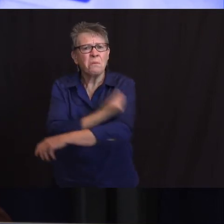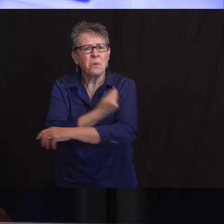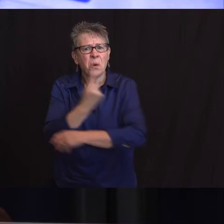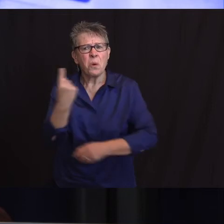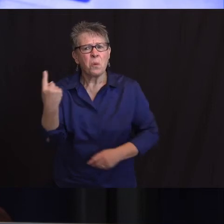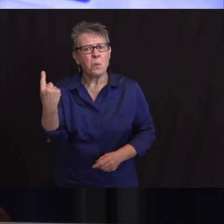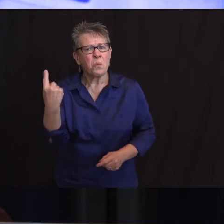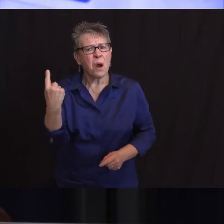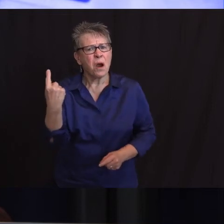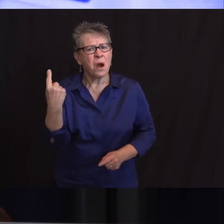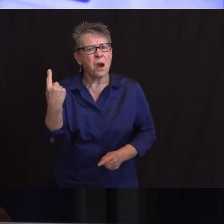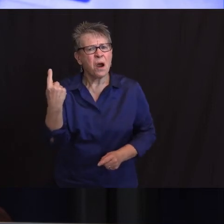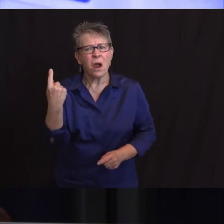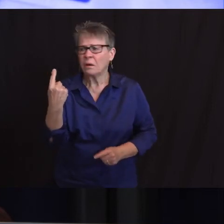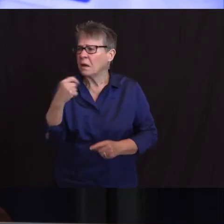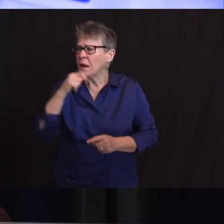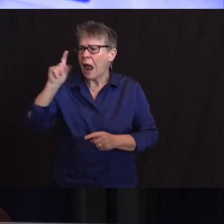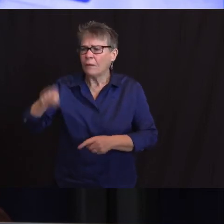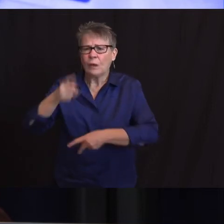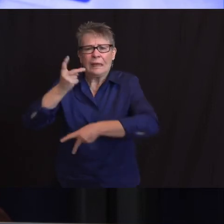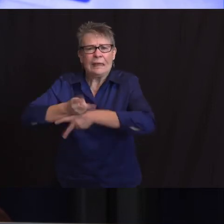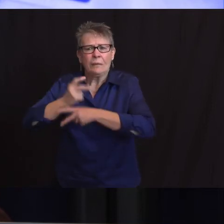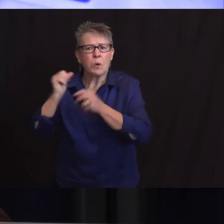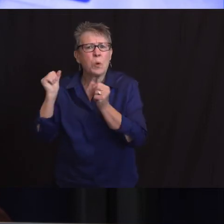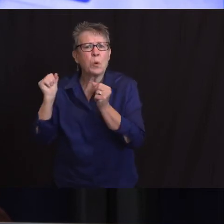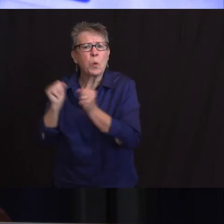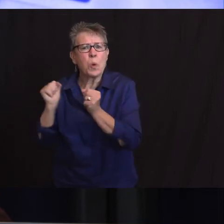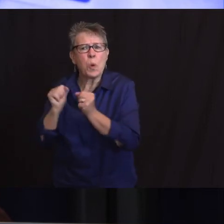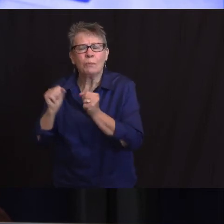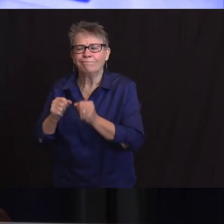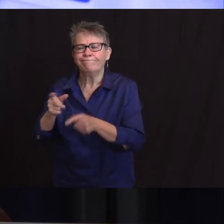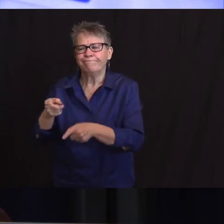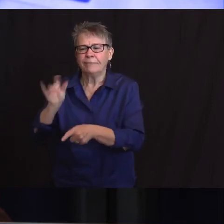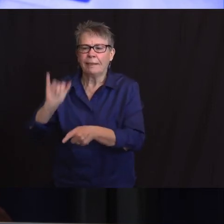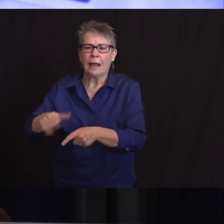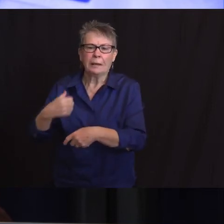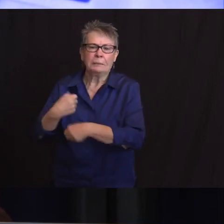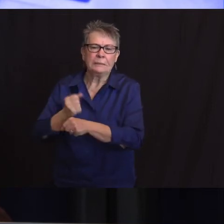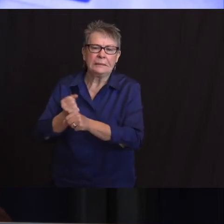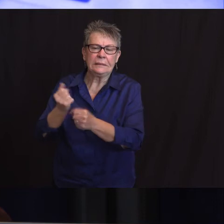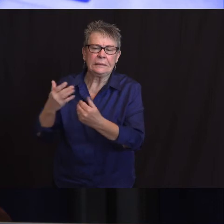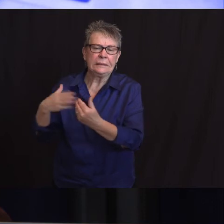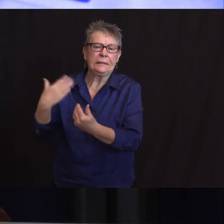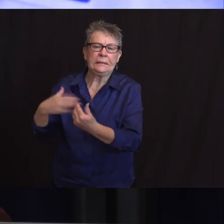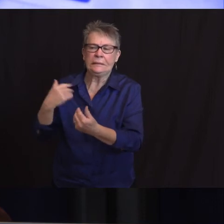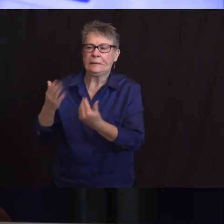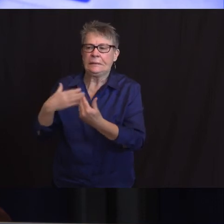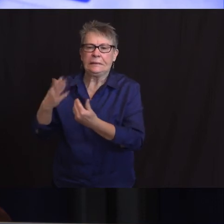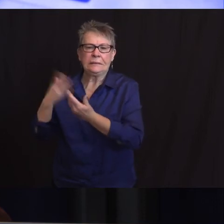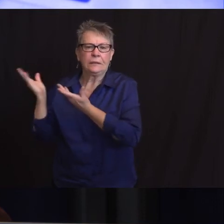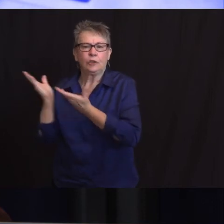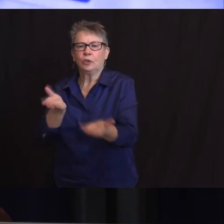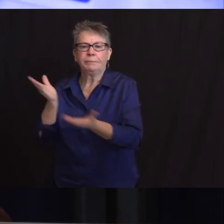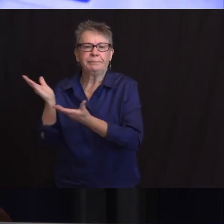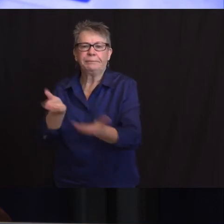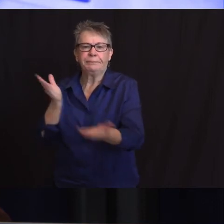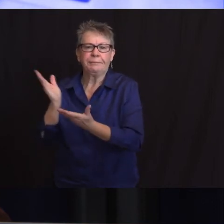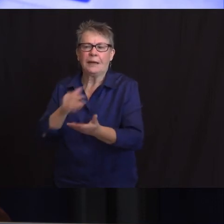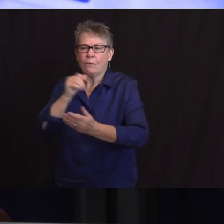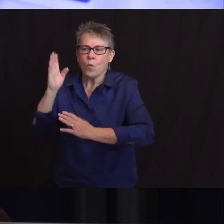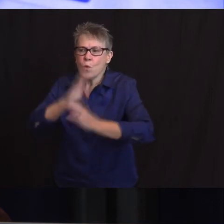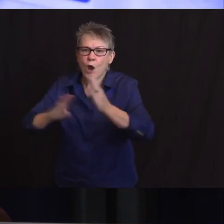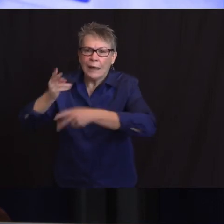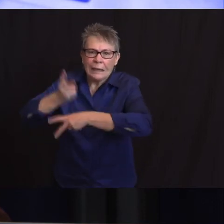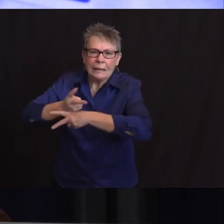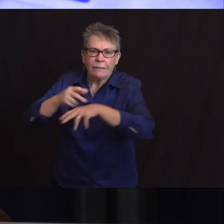will travel better. And in fact, it will travel so well, it would be easier to deploy the vaccine